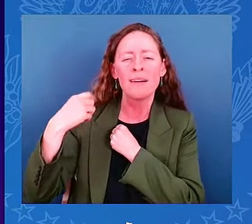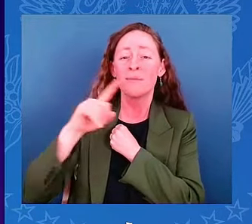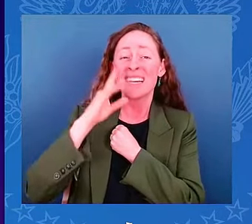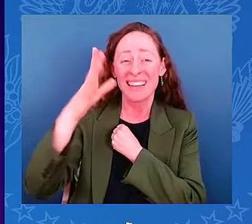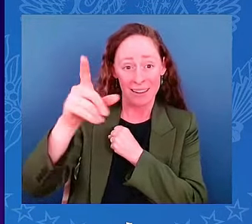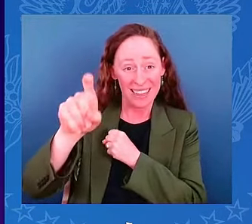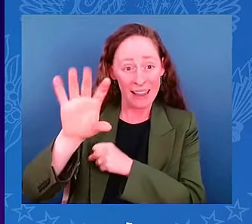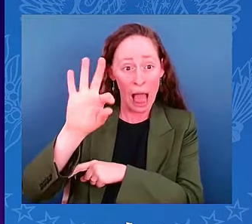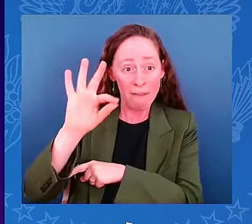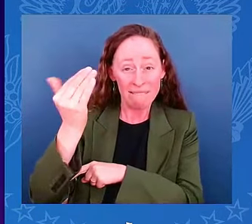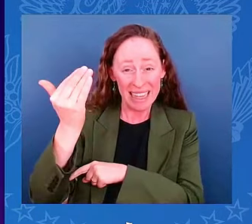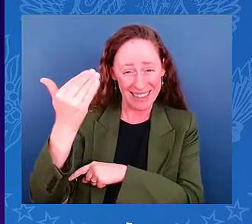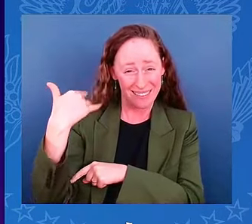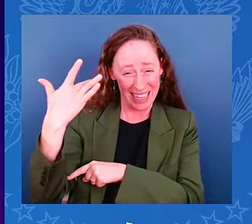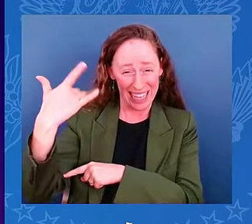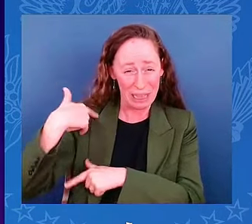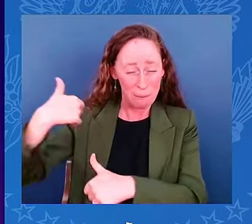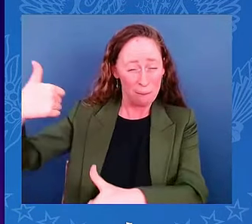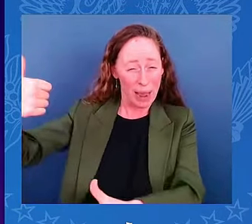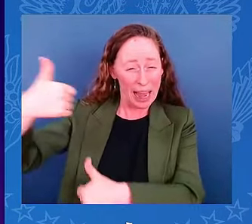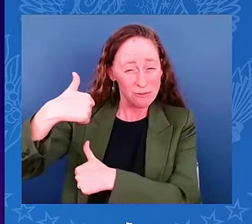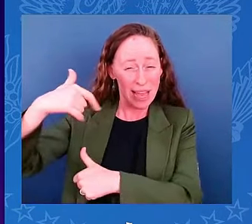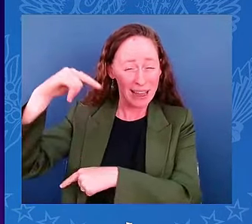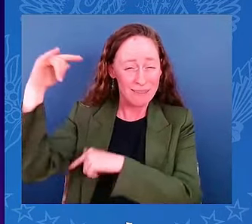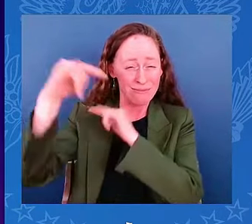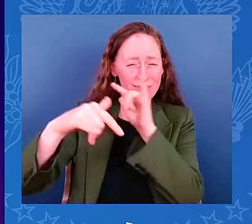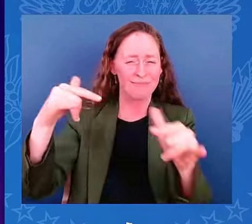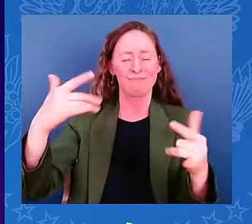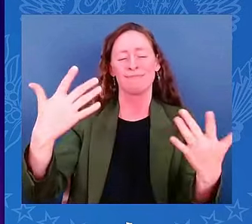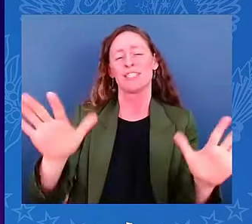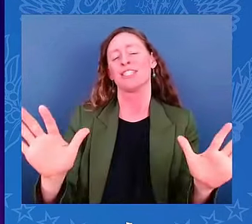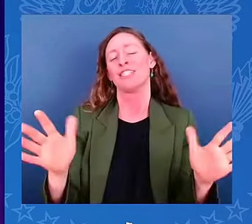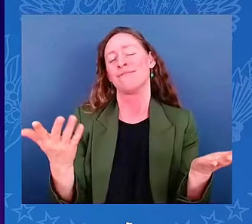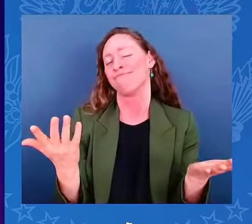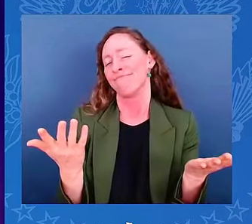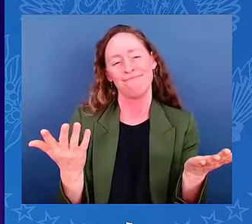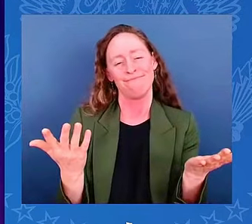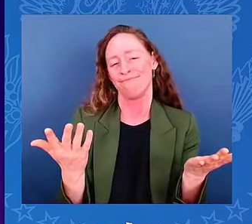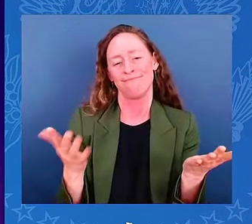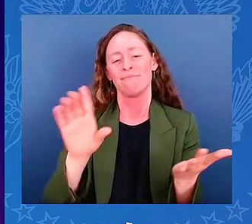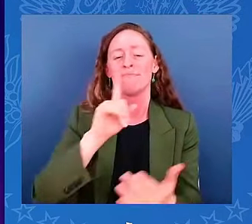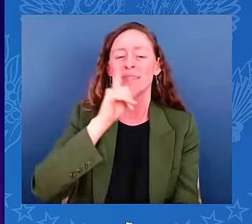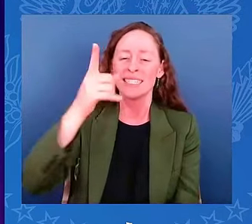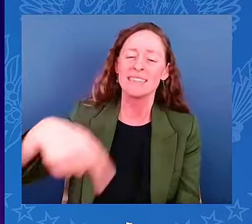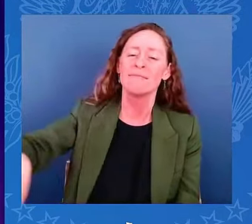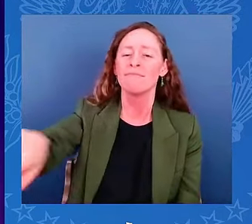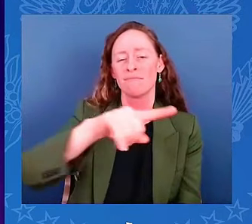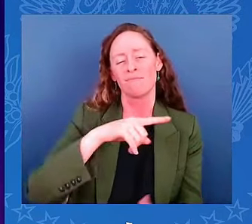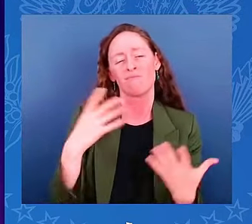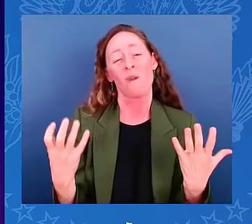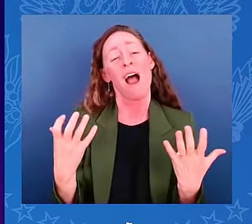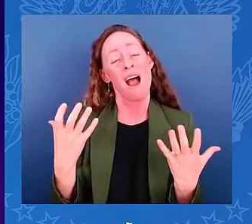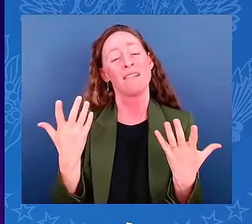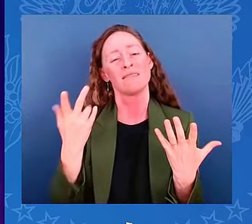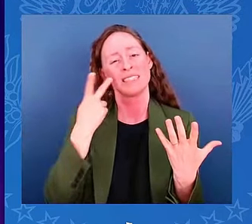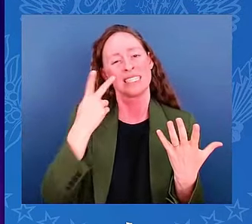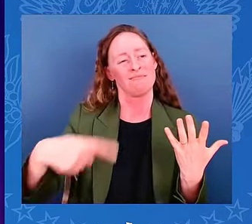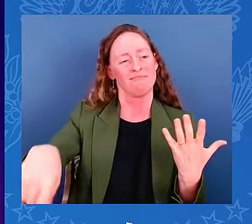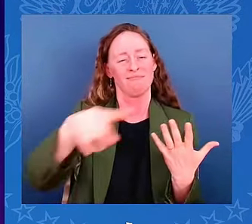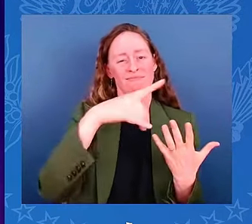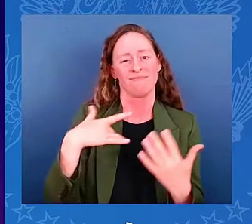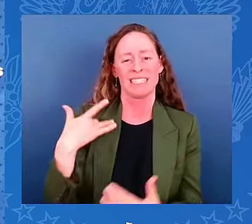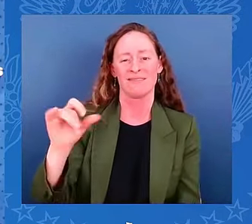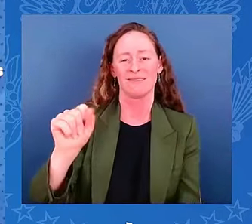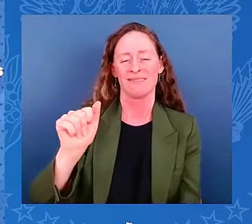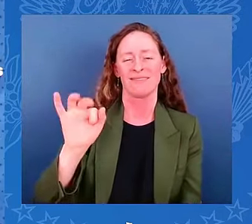we're Democrats or Republicans, we want our families to be safe. We all want to drop them off at a house of worship, a mall, a movie theater,